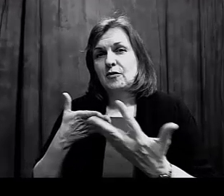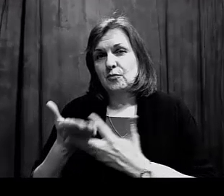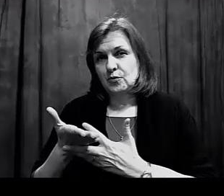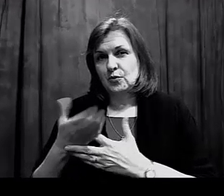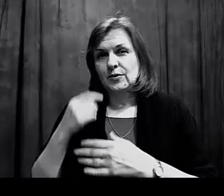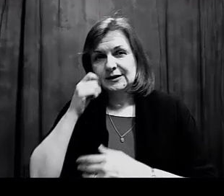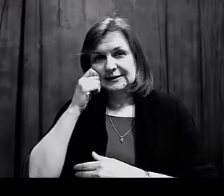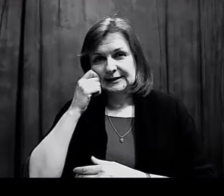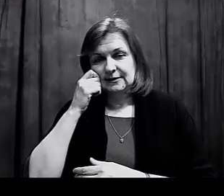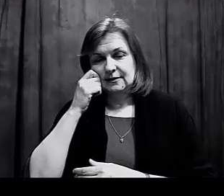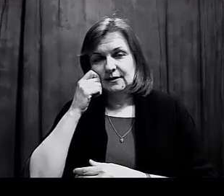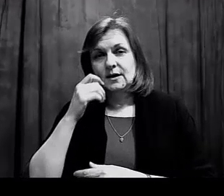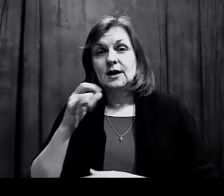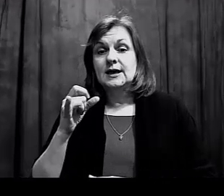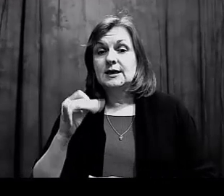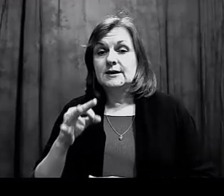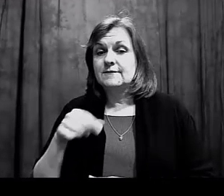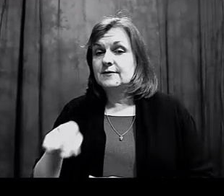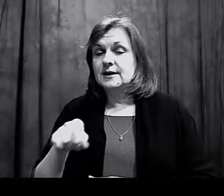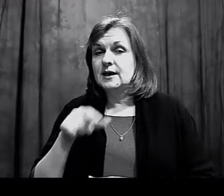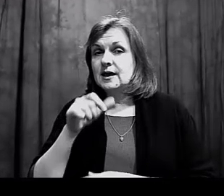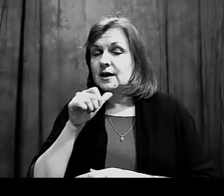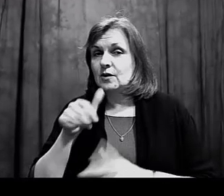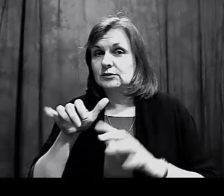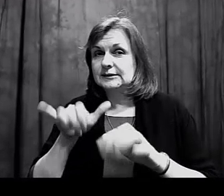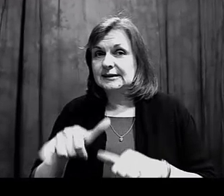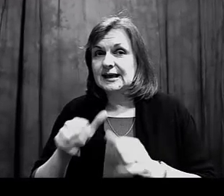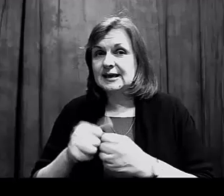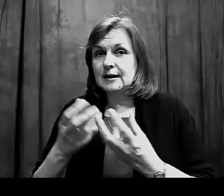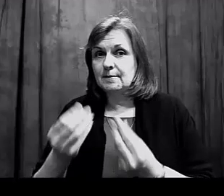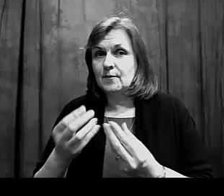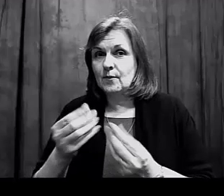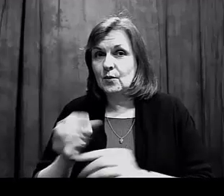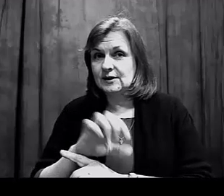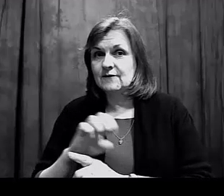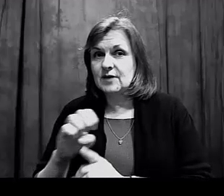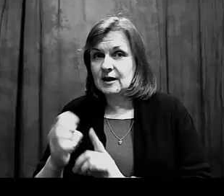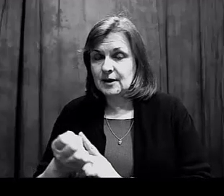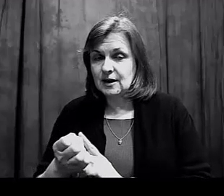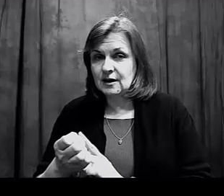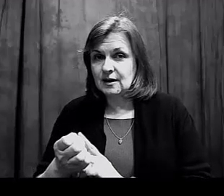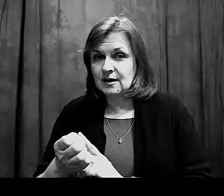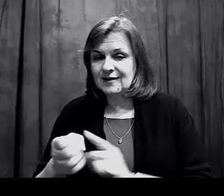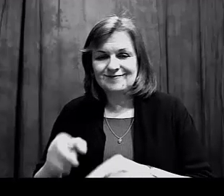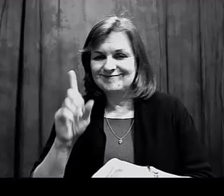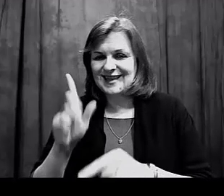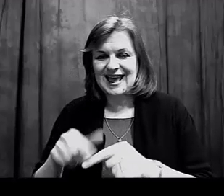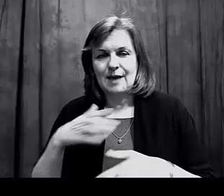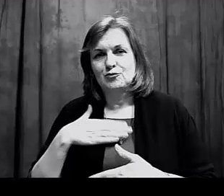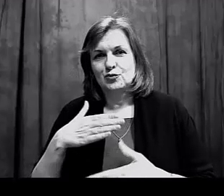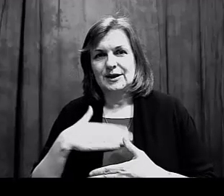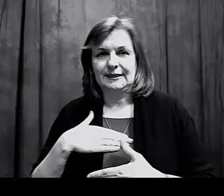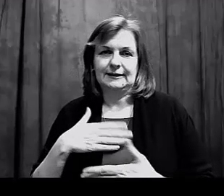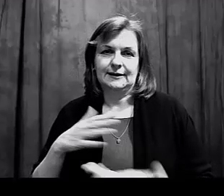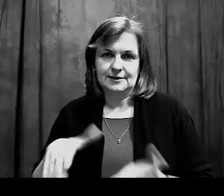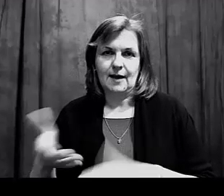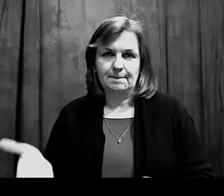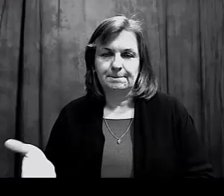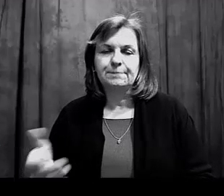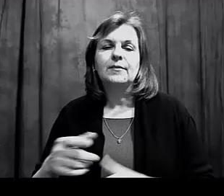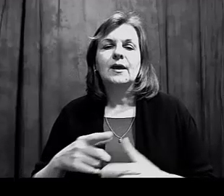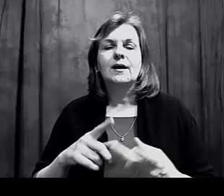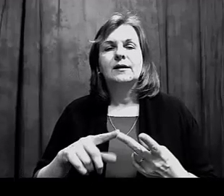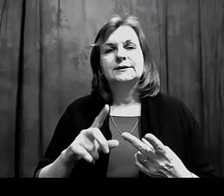skin. So if they don't stay in that moist environment, they actually can't breathe. They